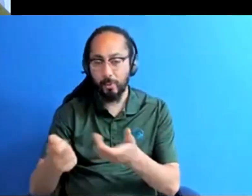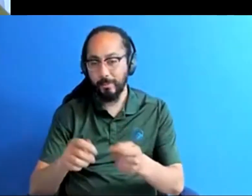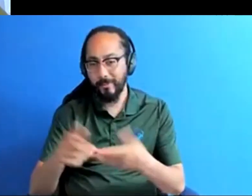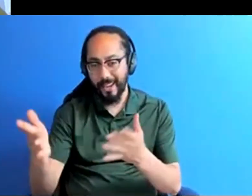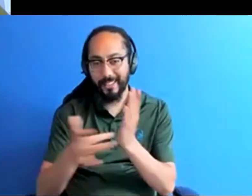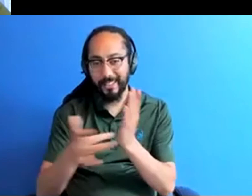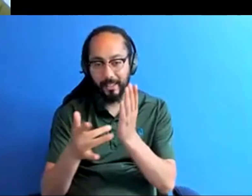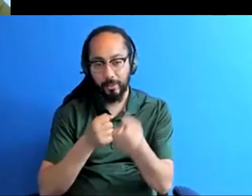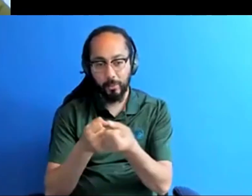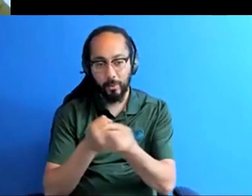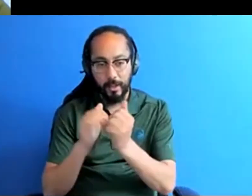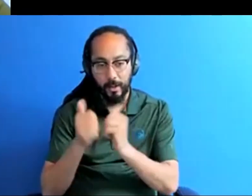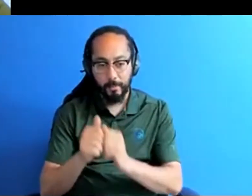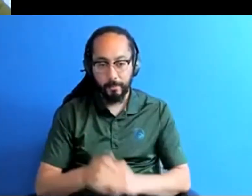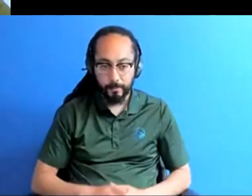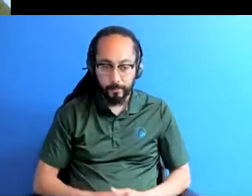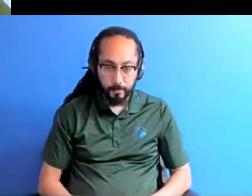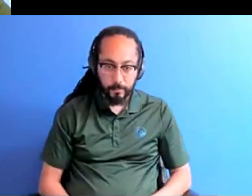well?